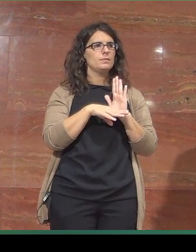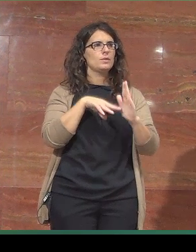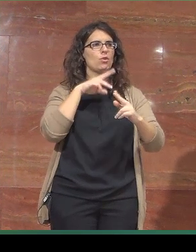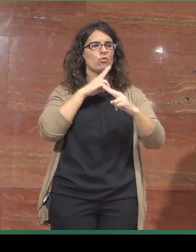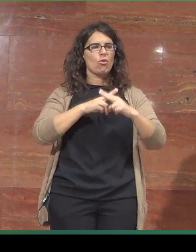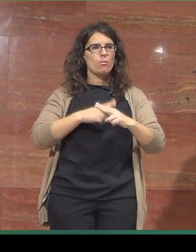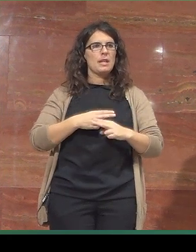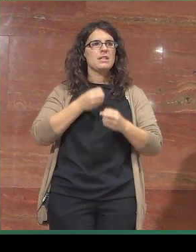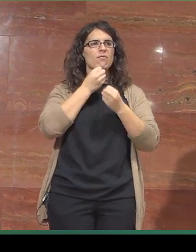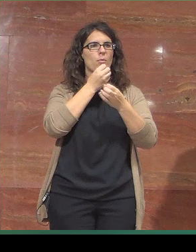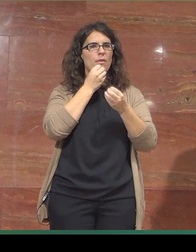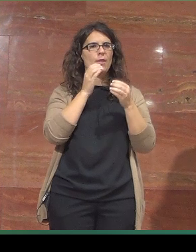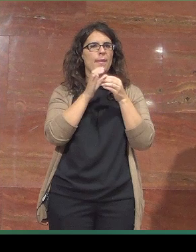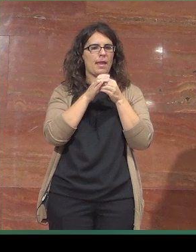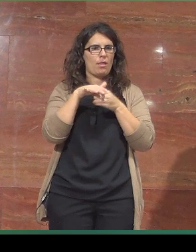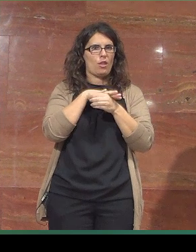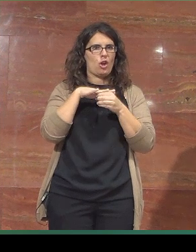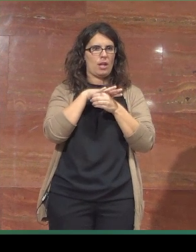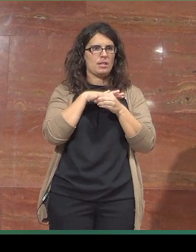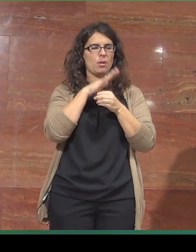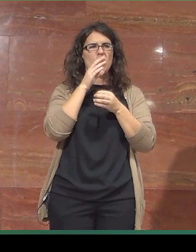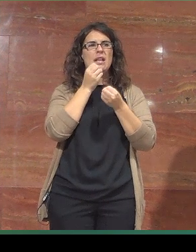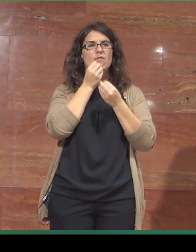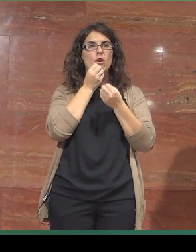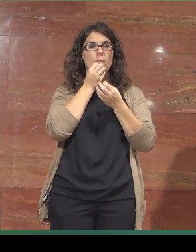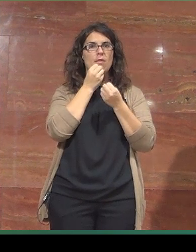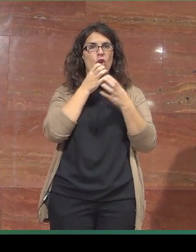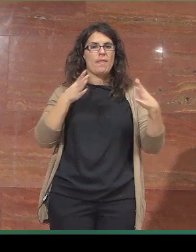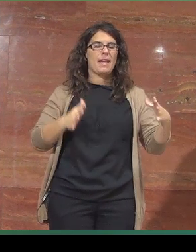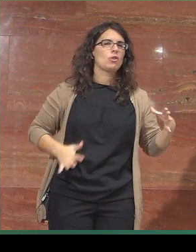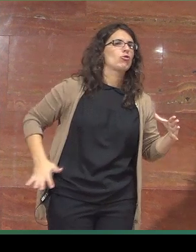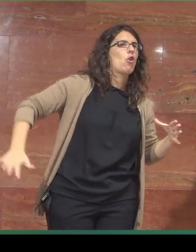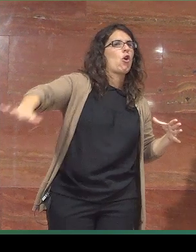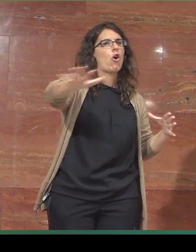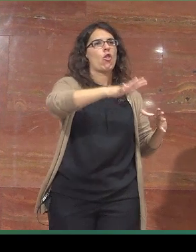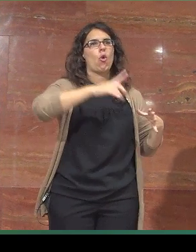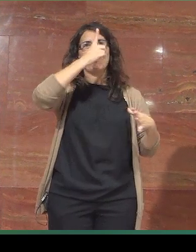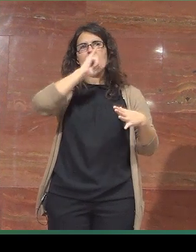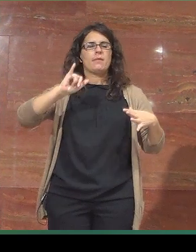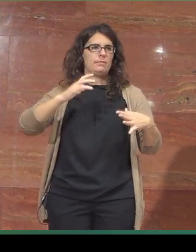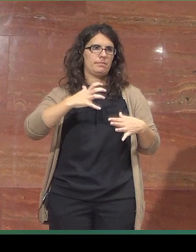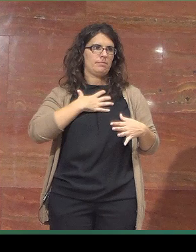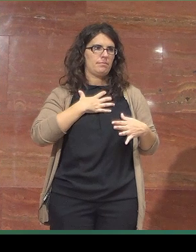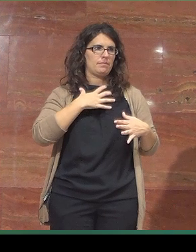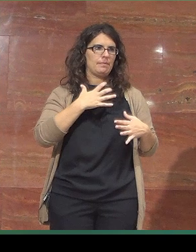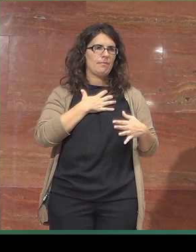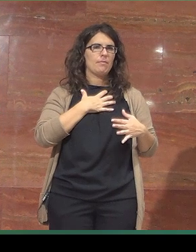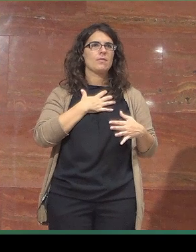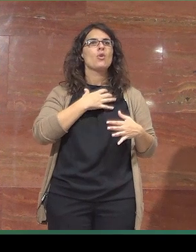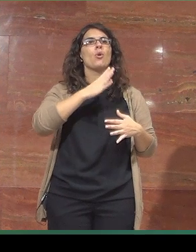system that allowed people to make their journeys in bite-sized chunks.